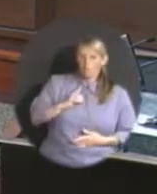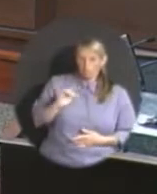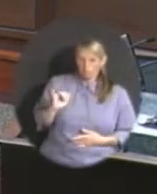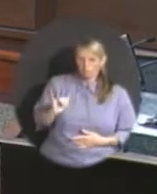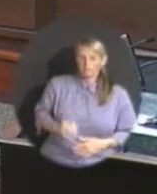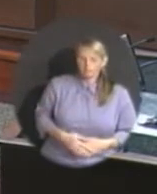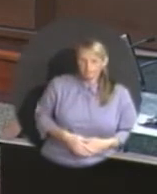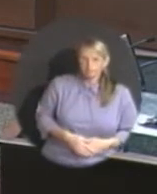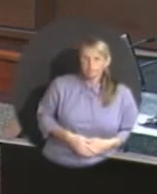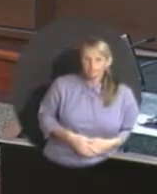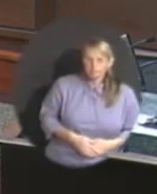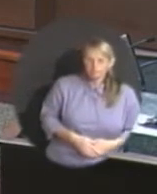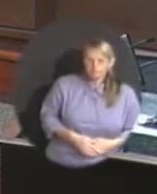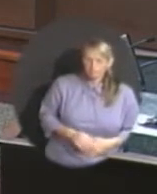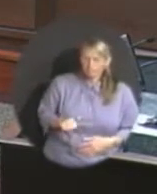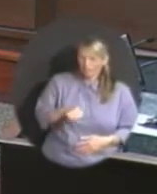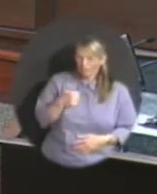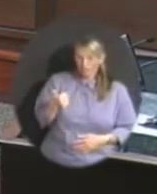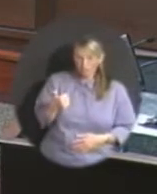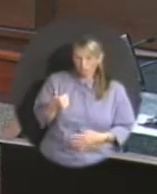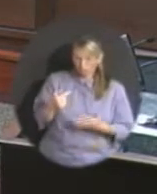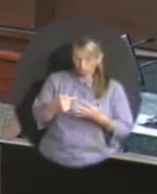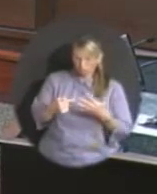Are there any other items for discussion?